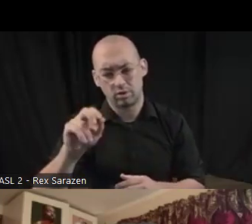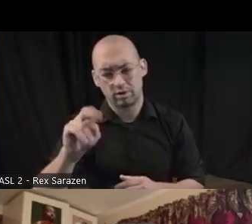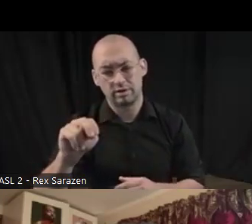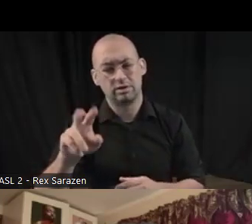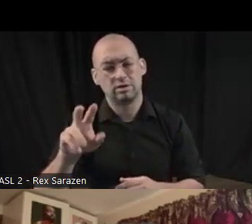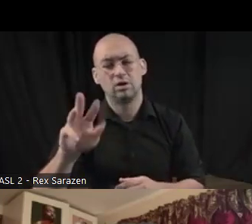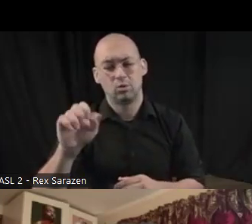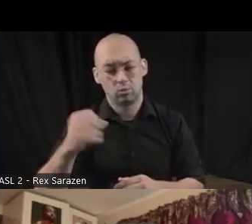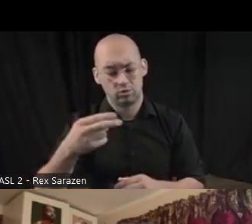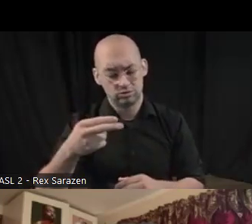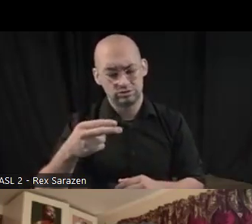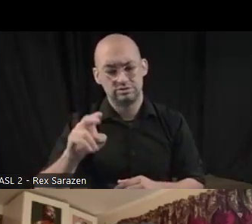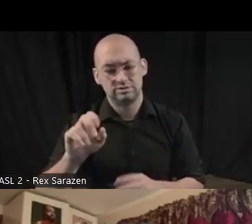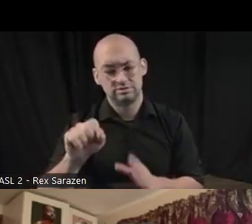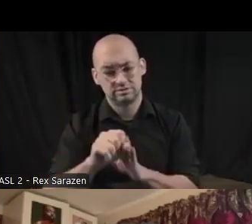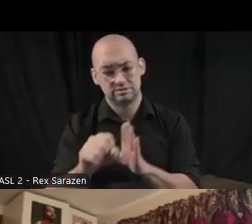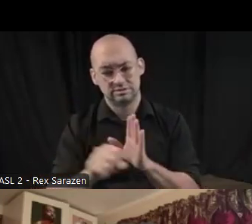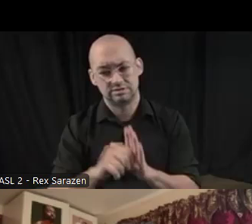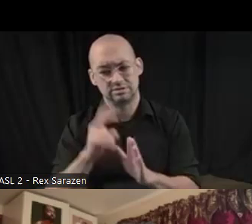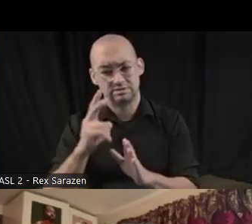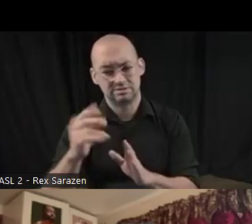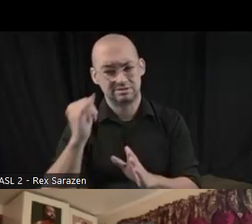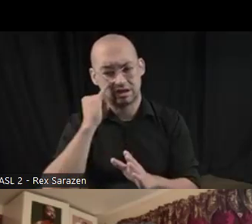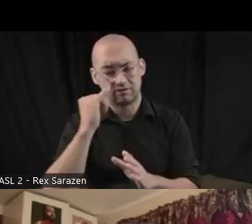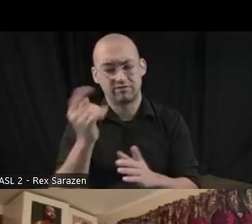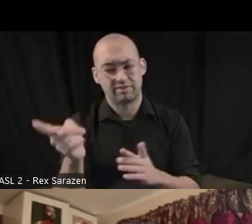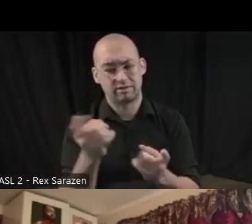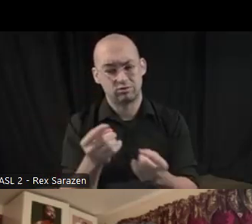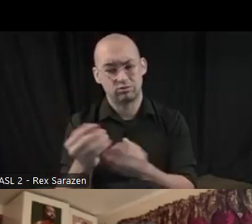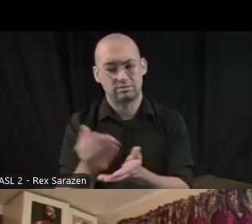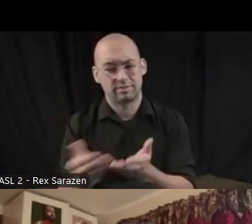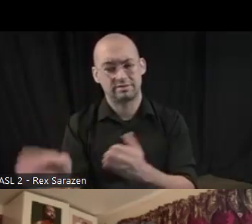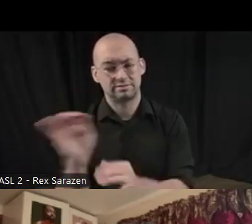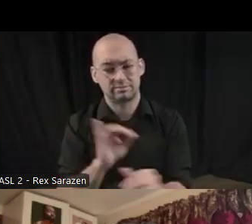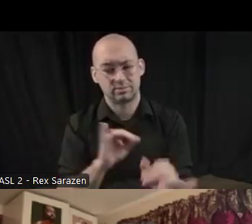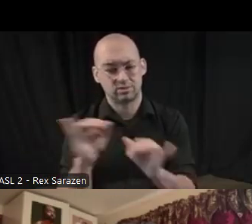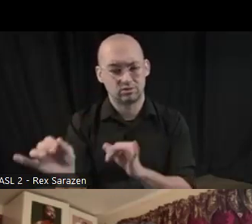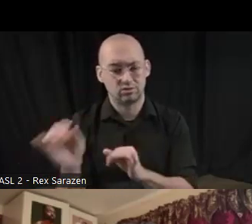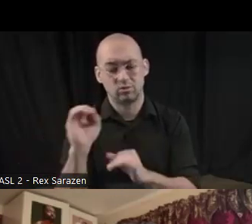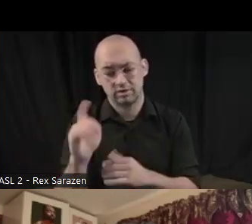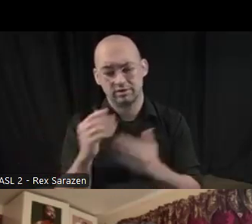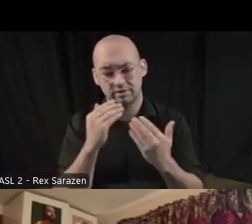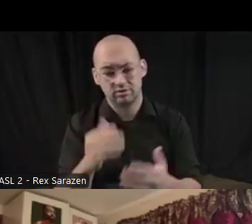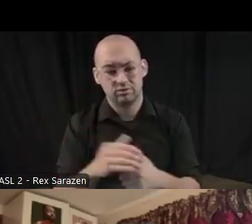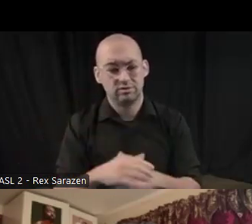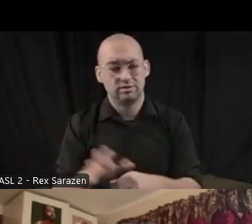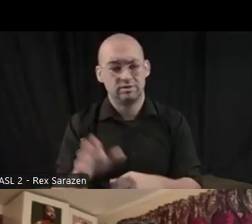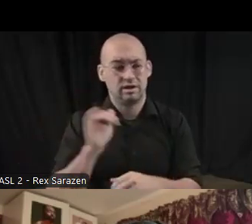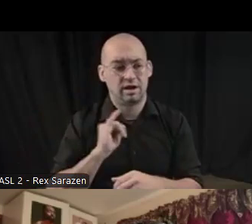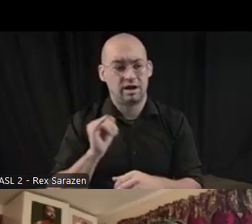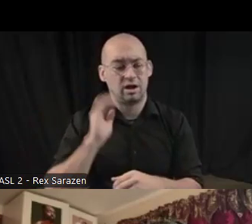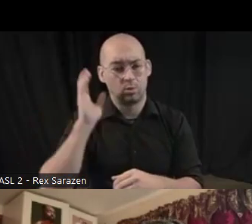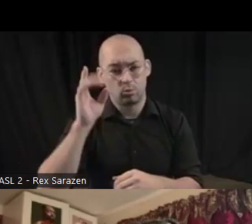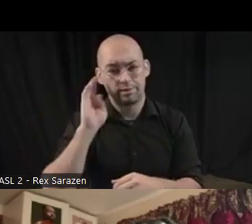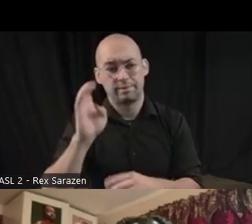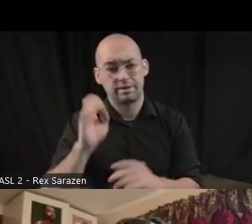State. Washington, and see if they've done something similar. Okay, thank you. Uh-huh. I would be surprised. I mean, I